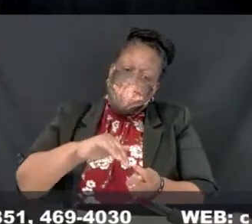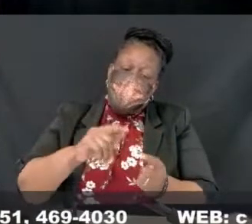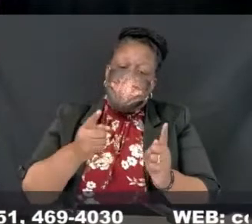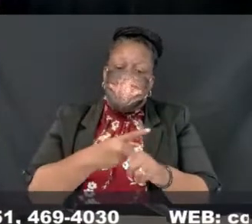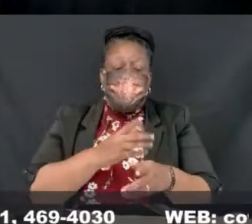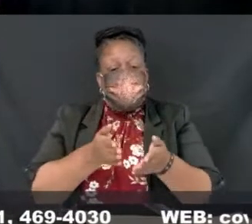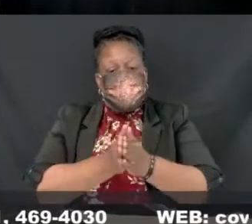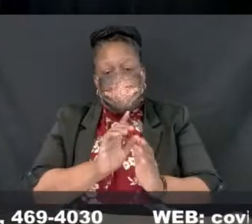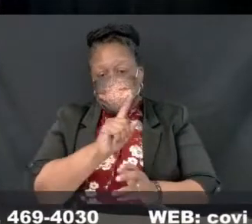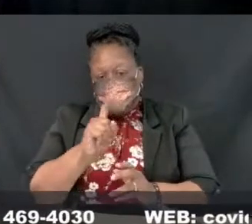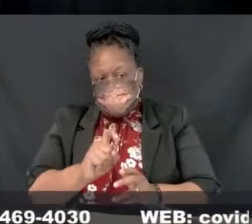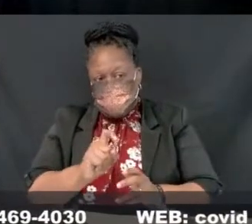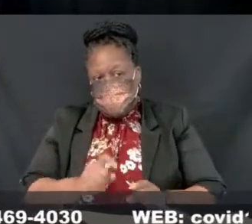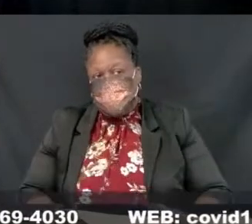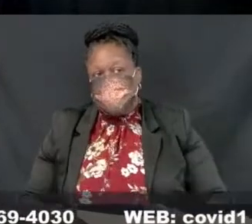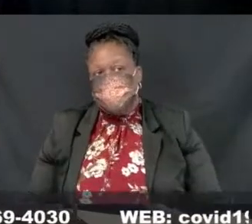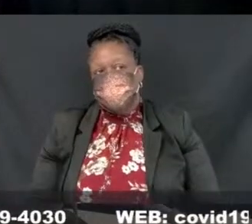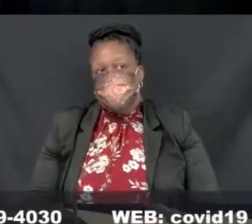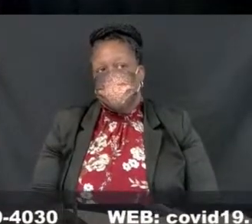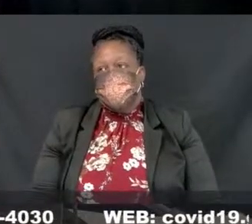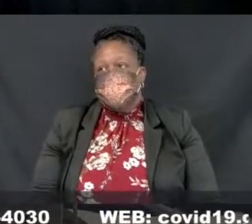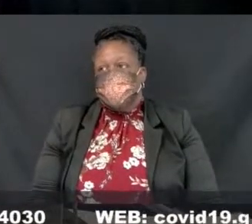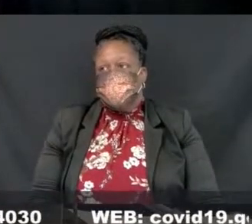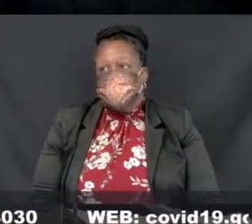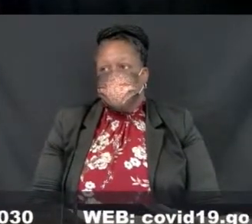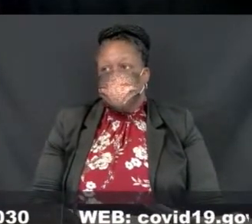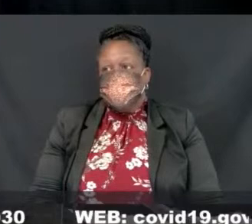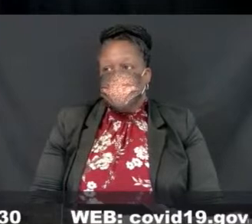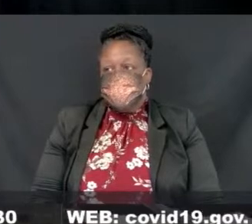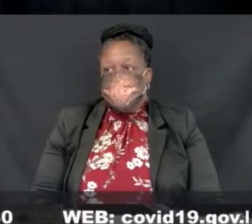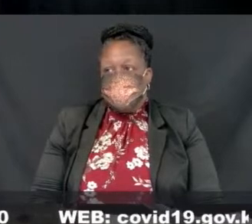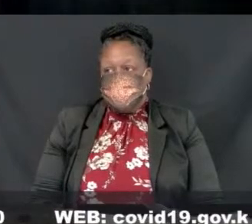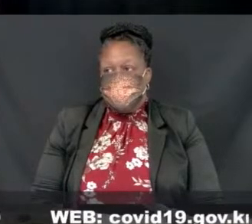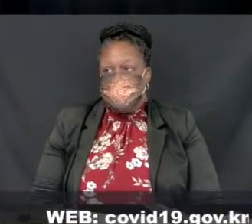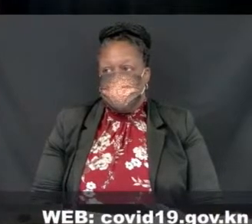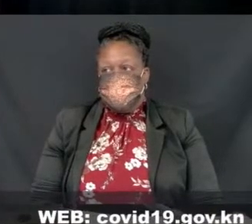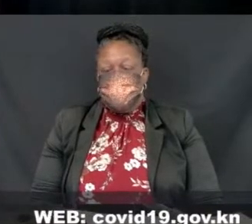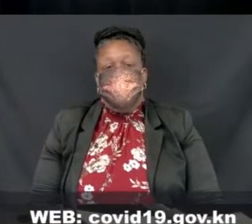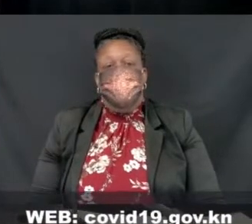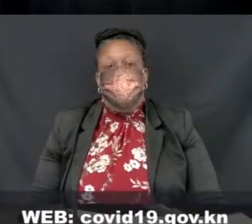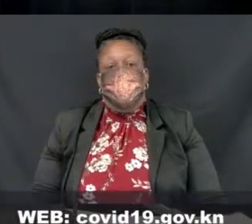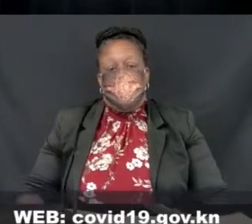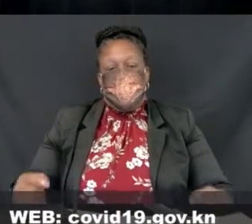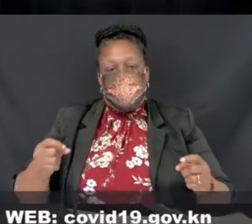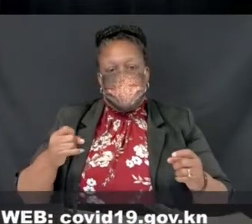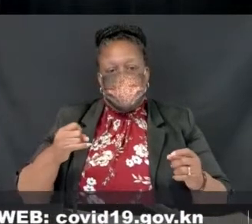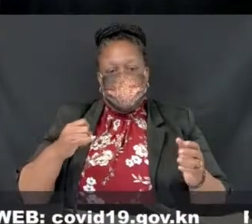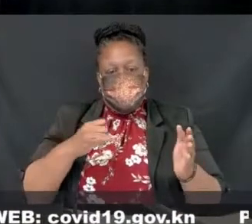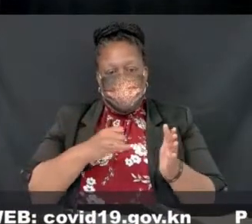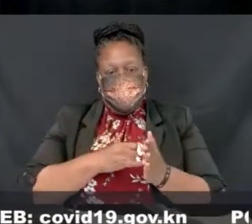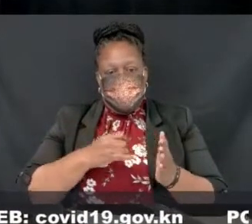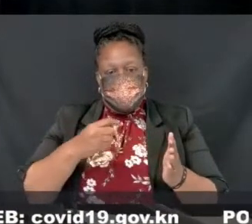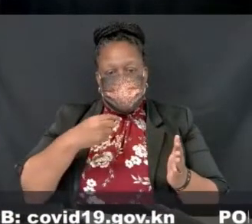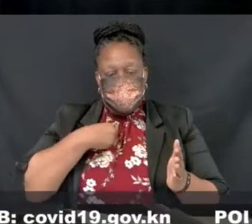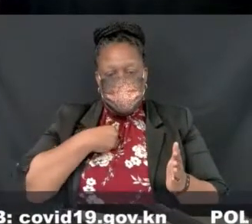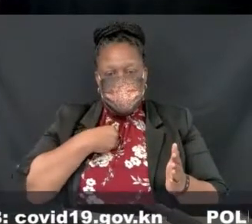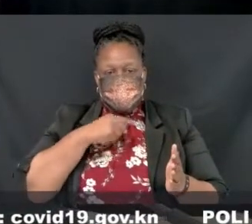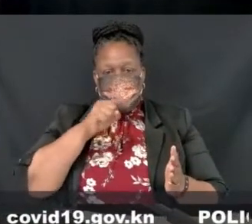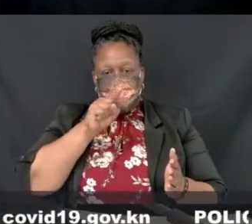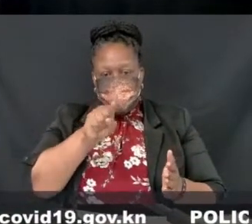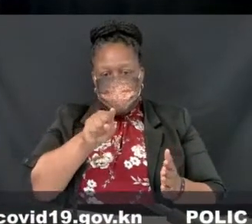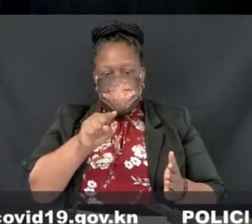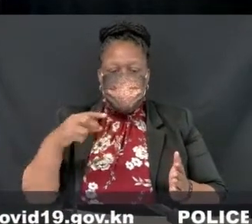Our slogan, it's me, you, us, 2021 census. Indeed, everyone